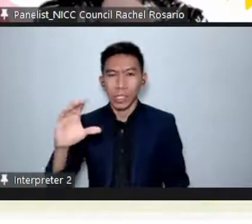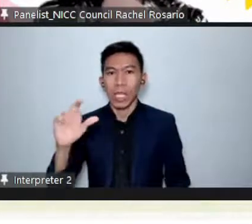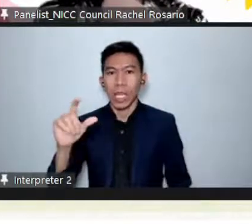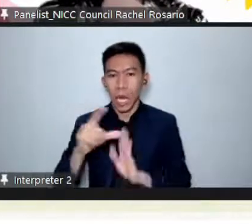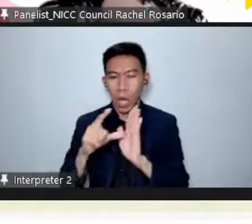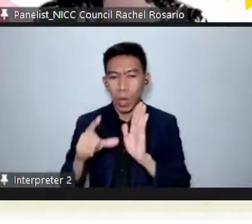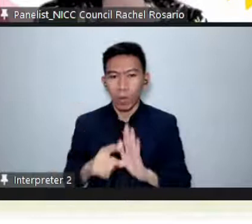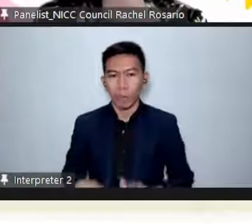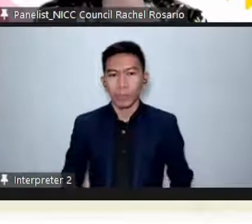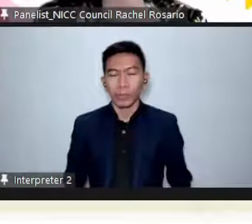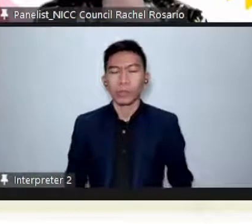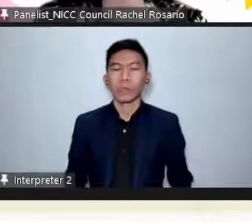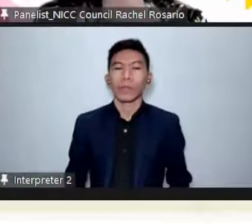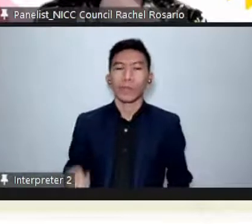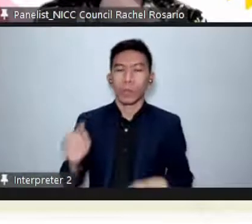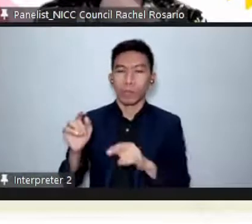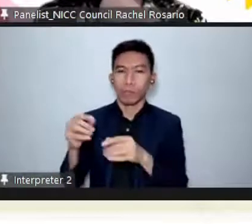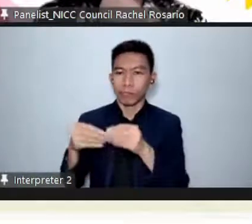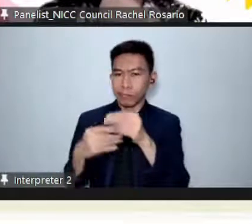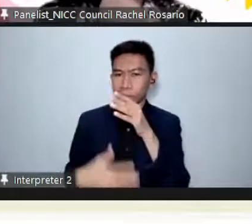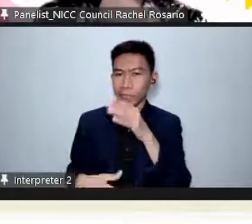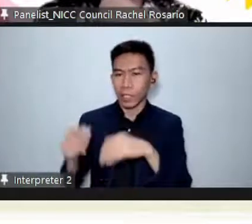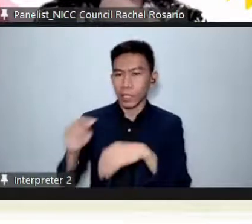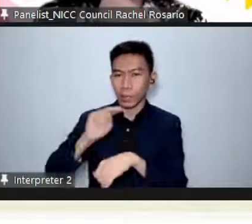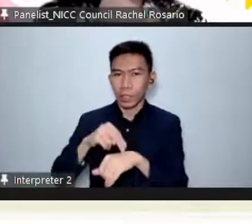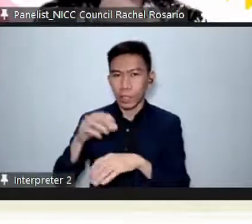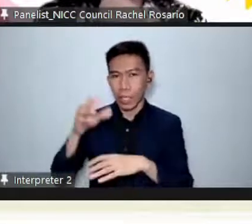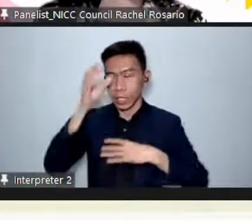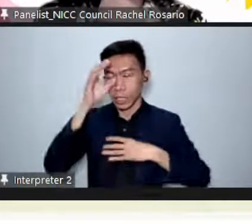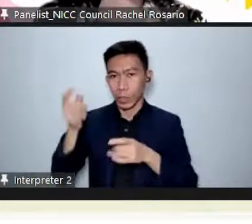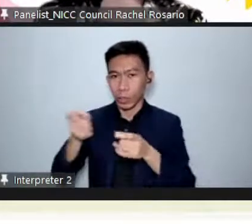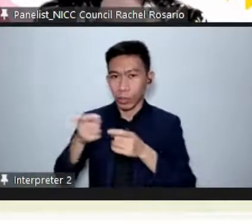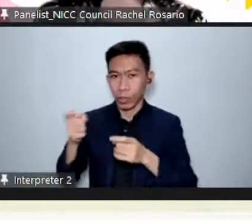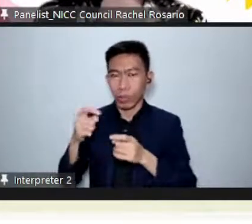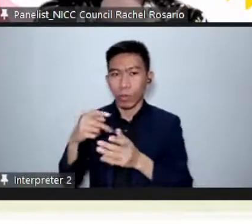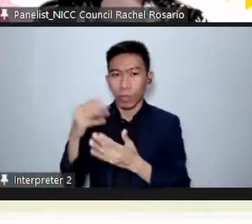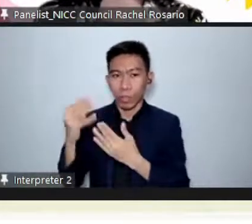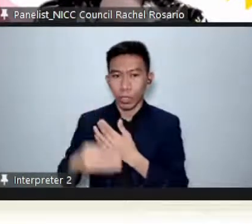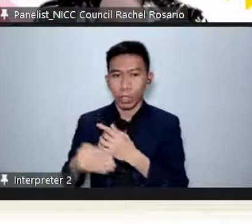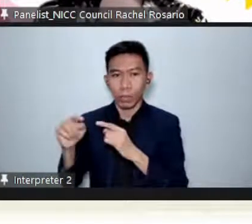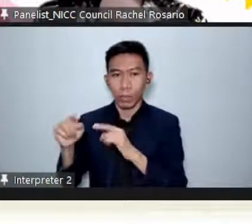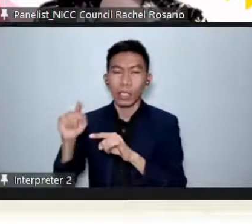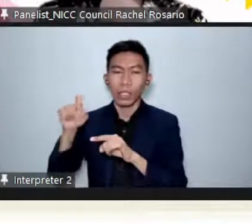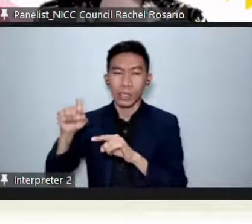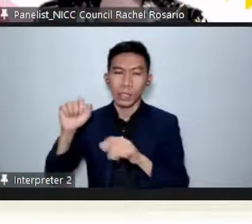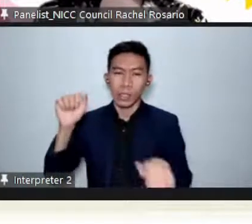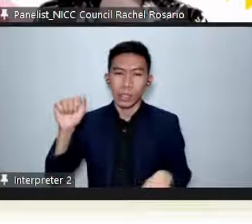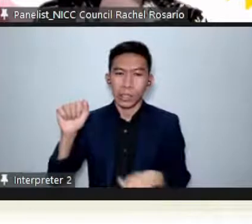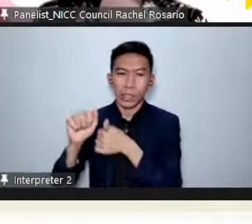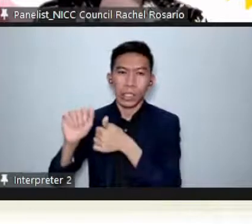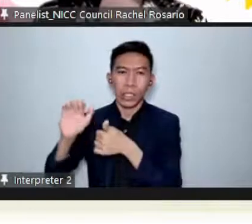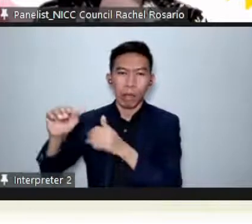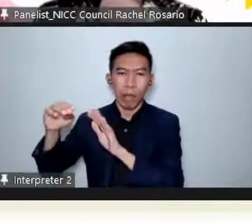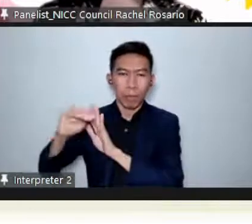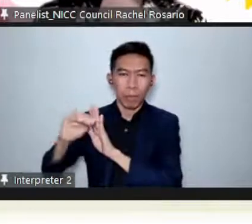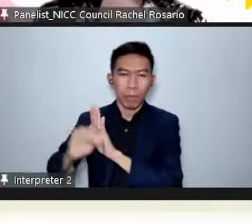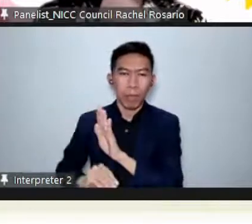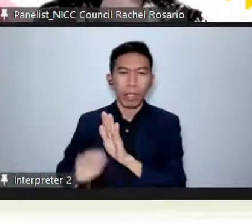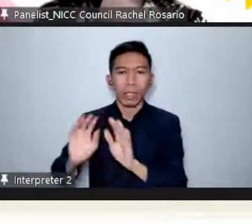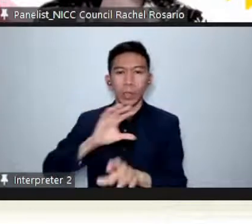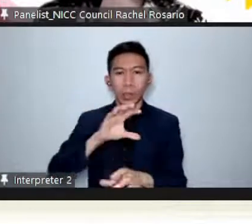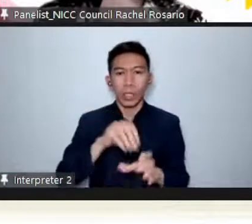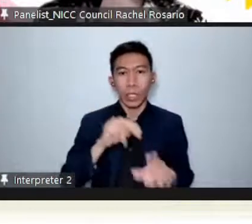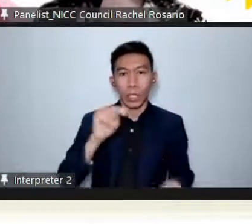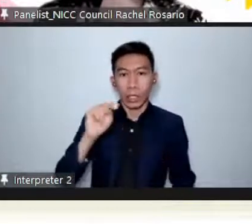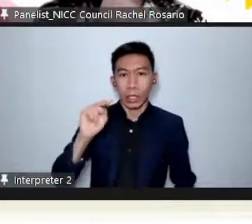National Cancer Control Program, and to ensure its full implementation, as well as the UHC, we are